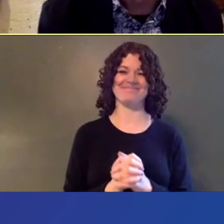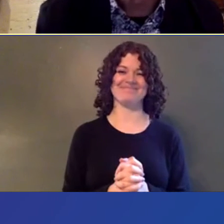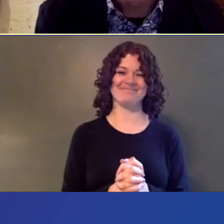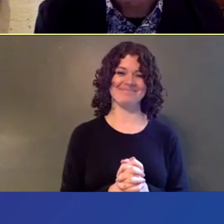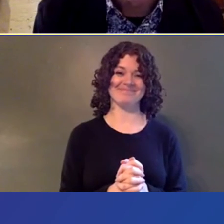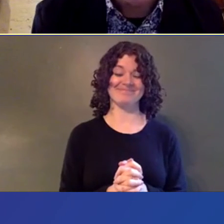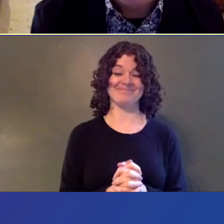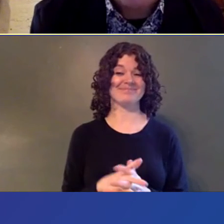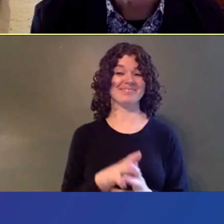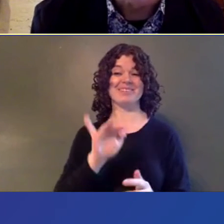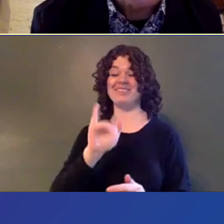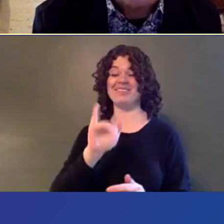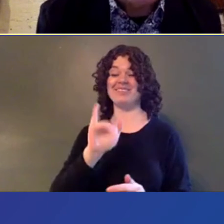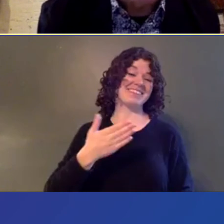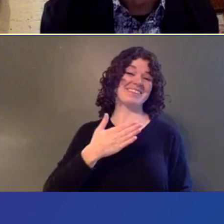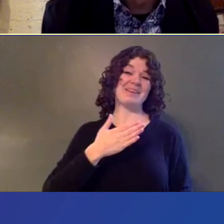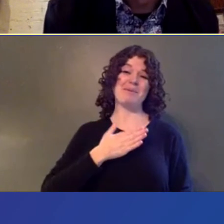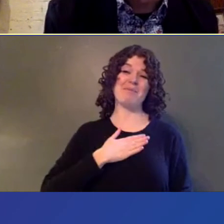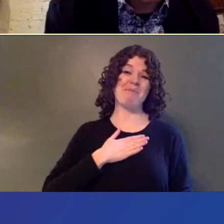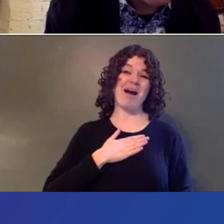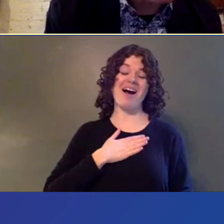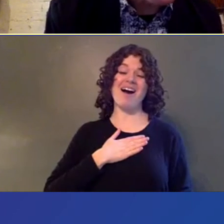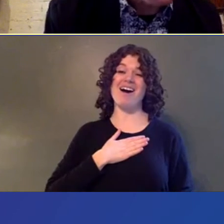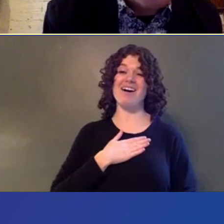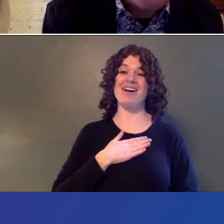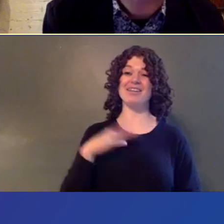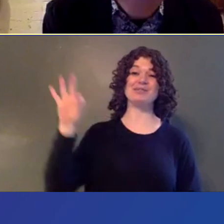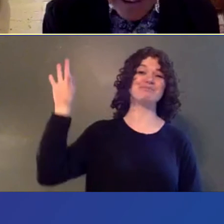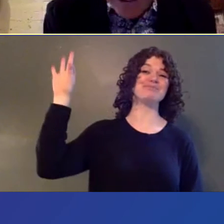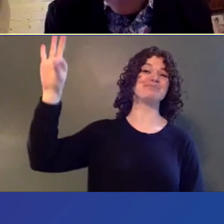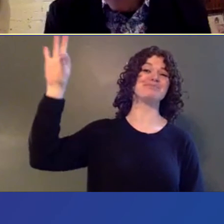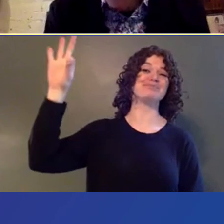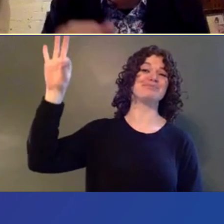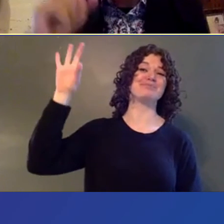That's my admonition for this afternoon.